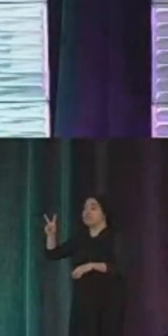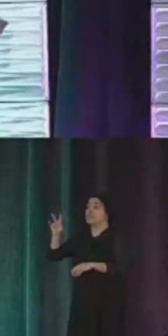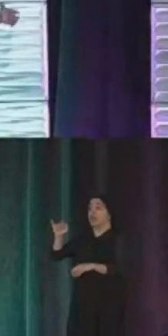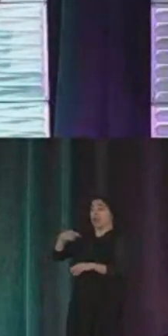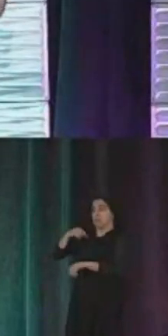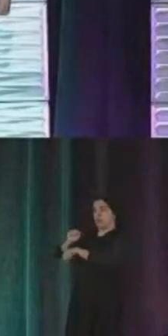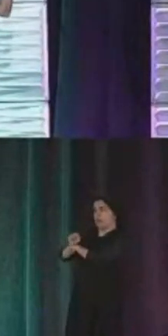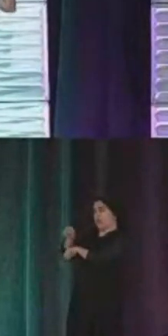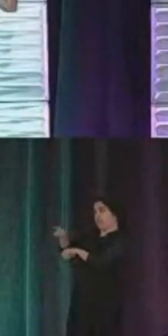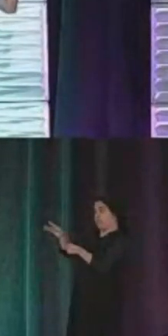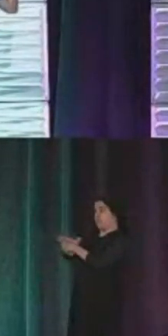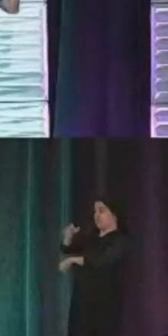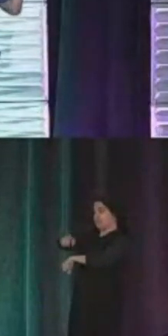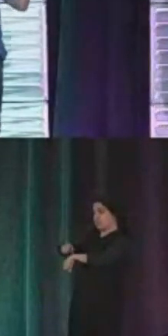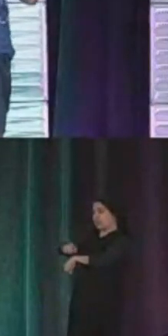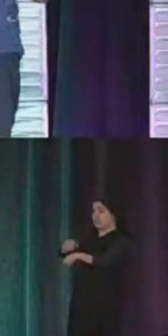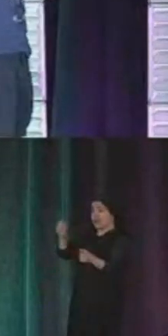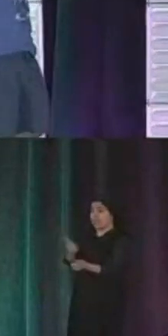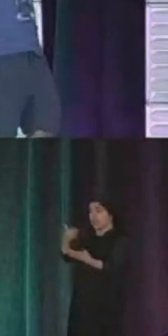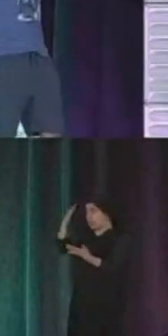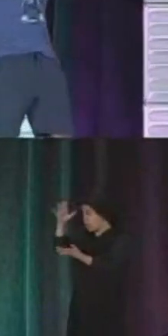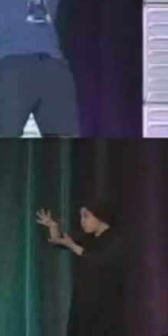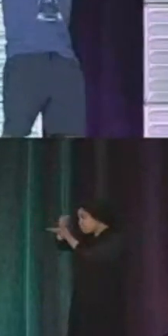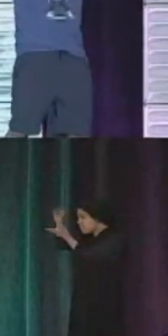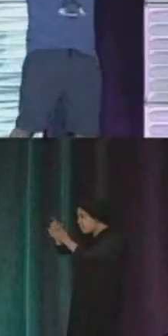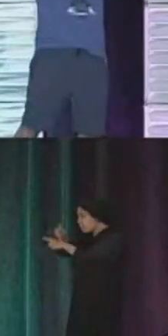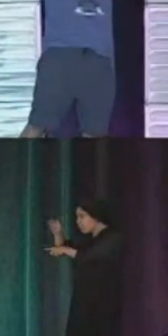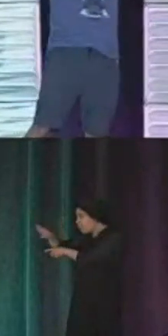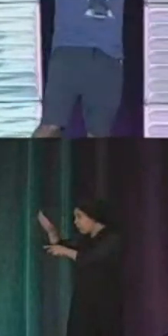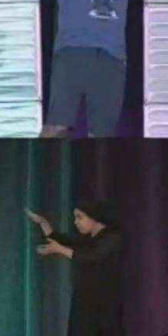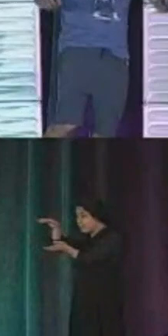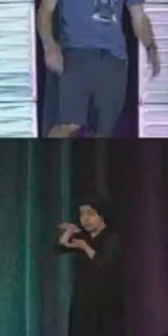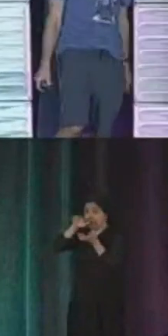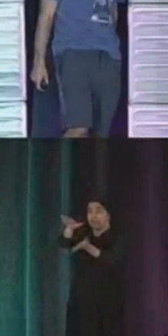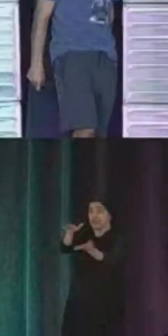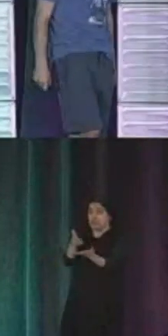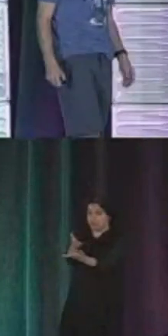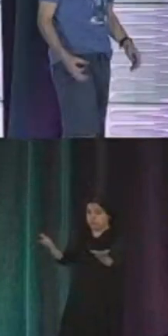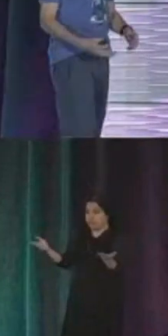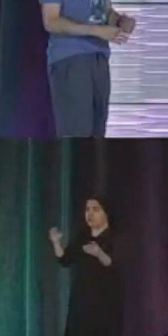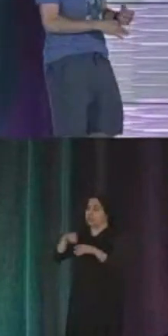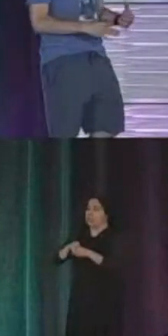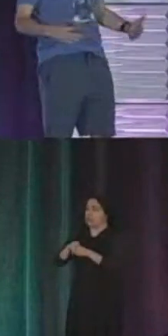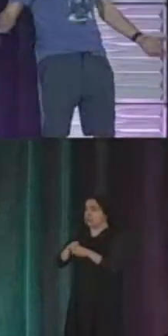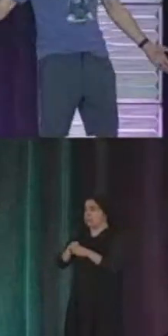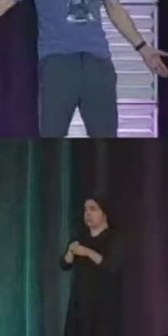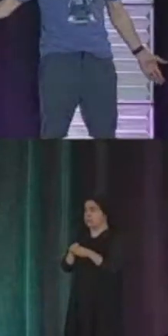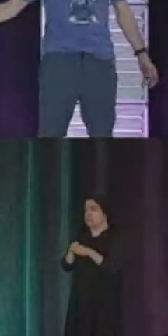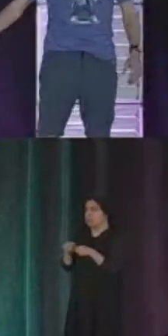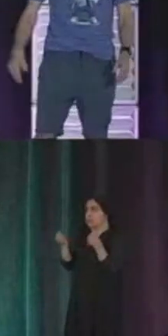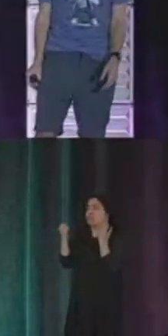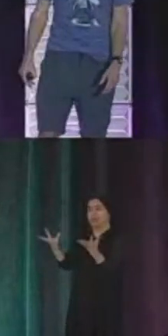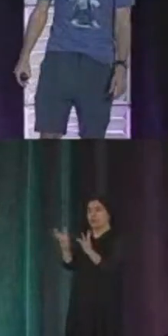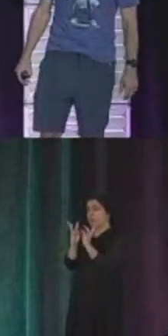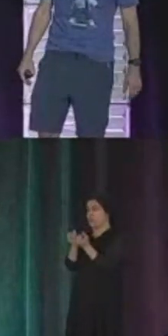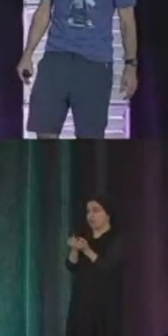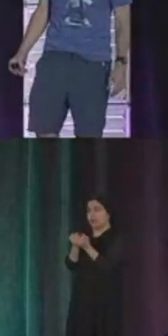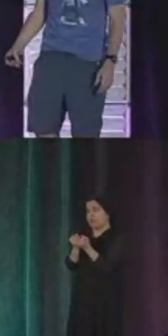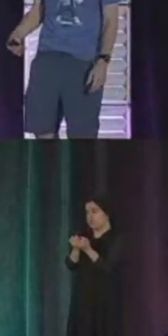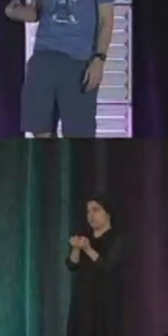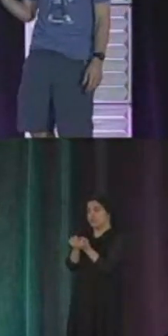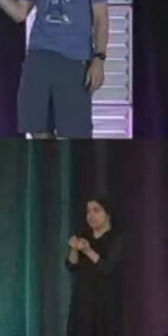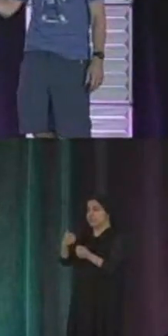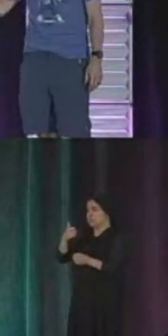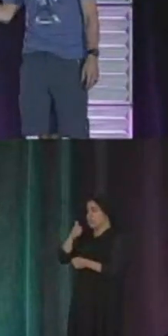time. I basically want to take everything I know about the web and deliver it to you in the form of many workshops,